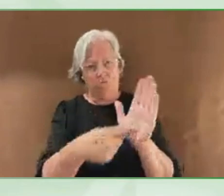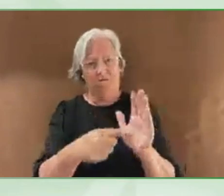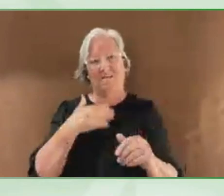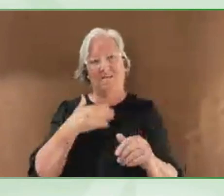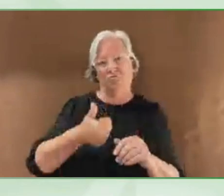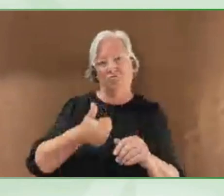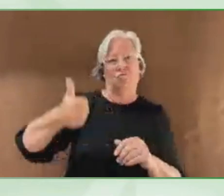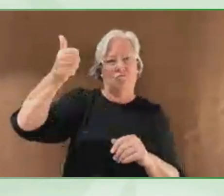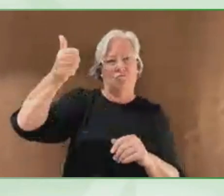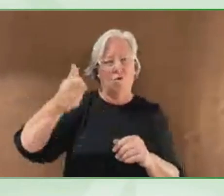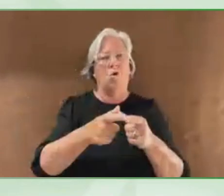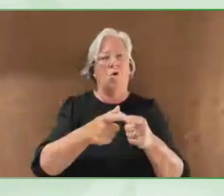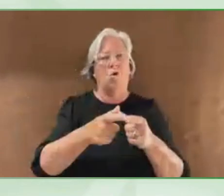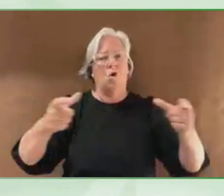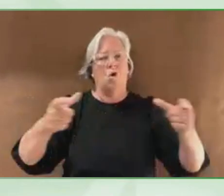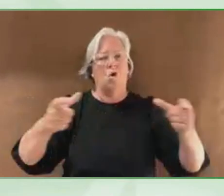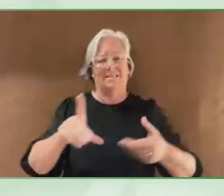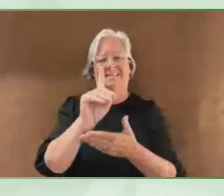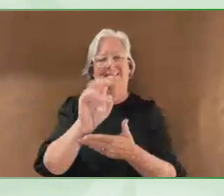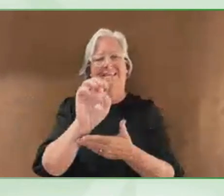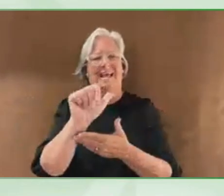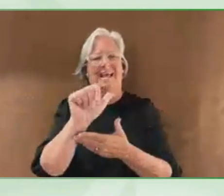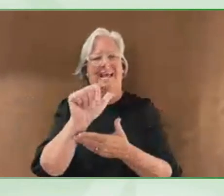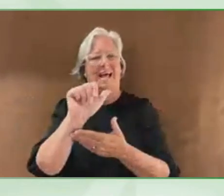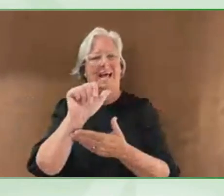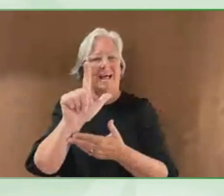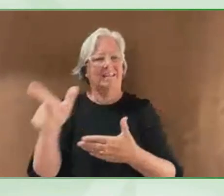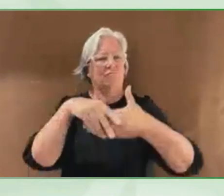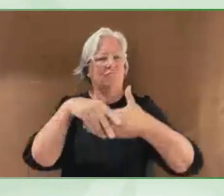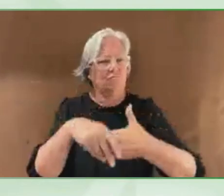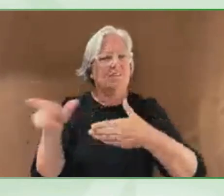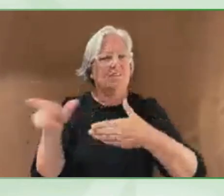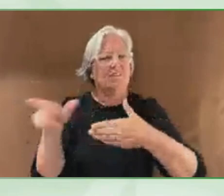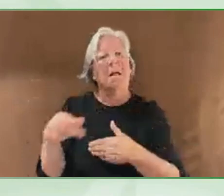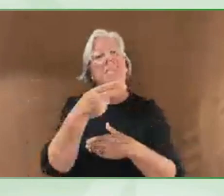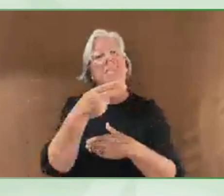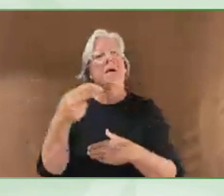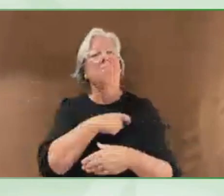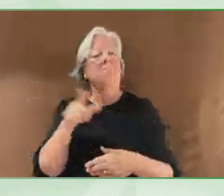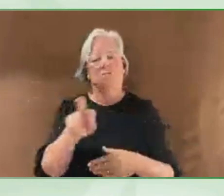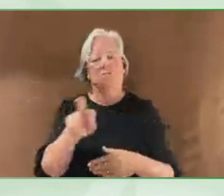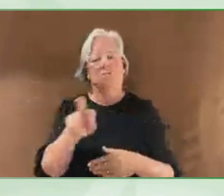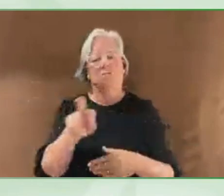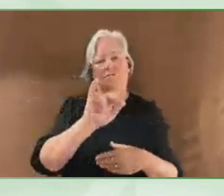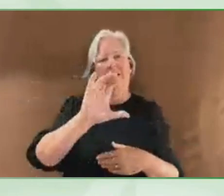guy called Rick Robarts, and I'm going to read out the captions for anyone that can't